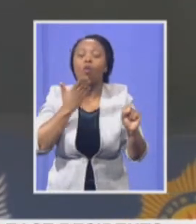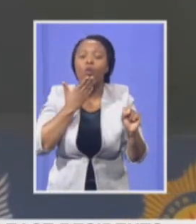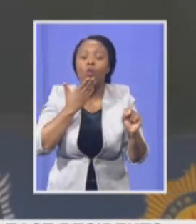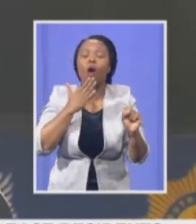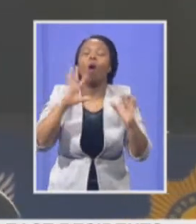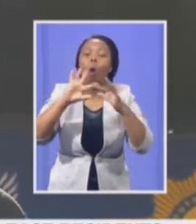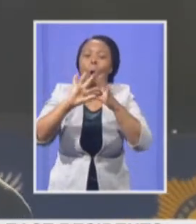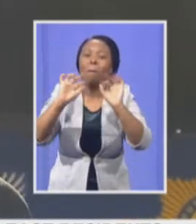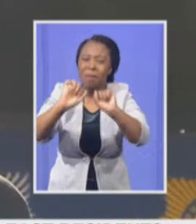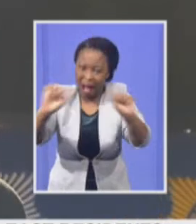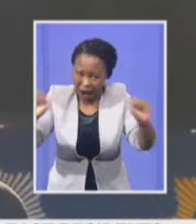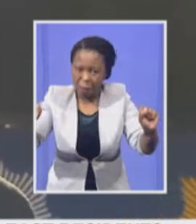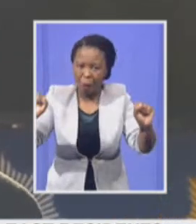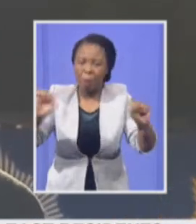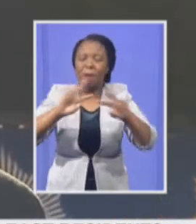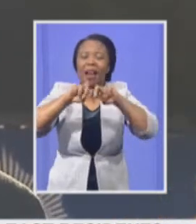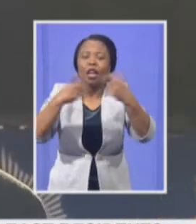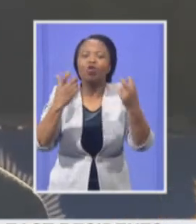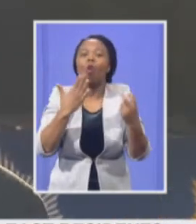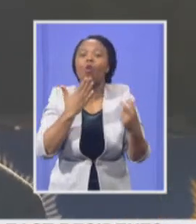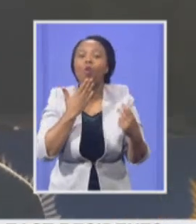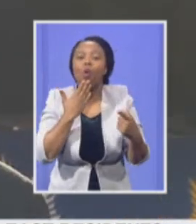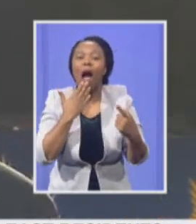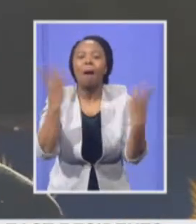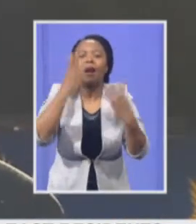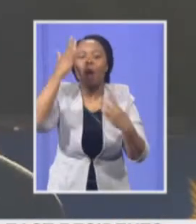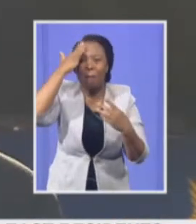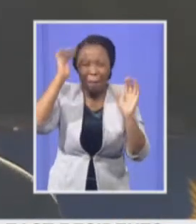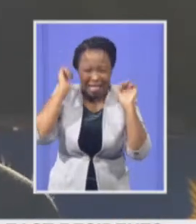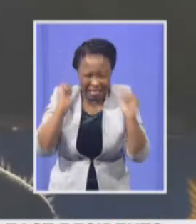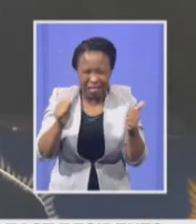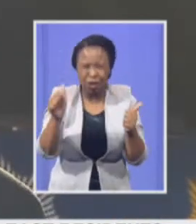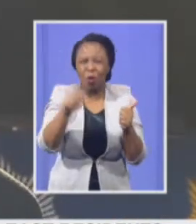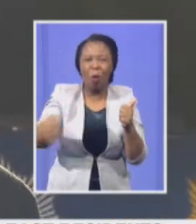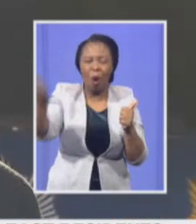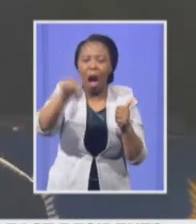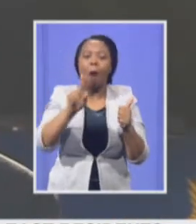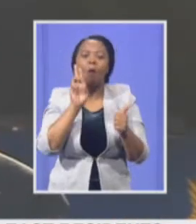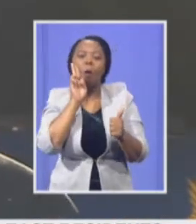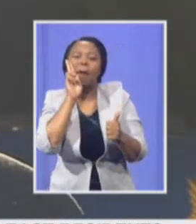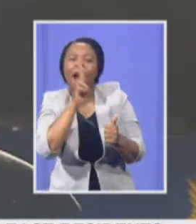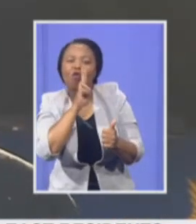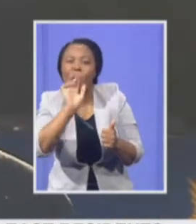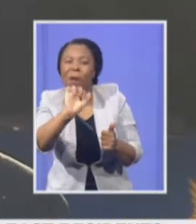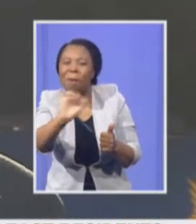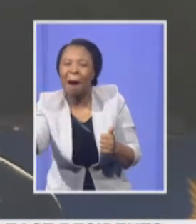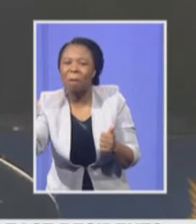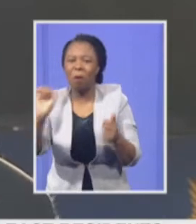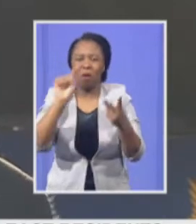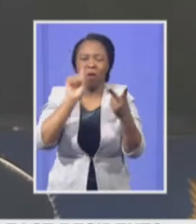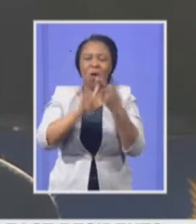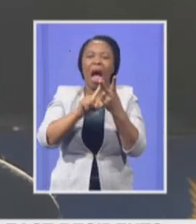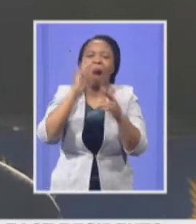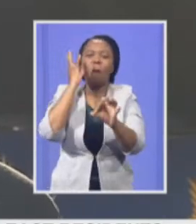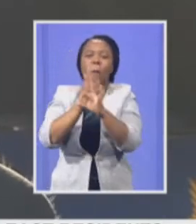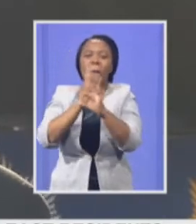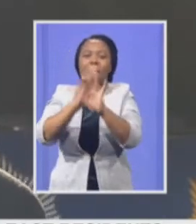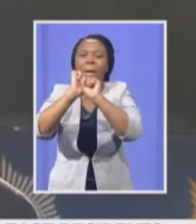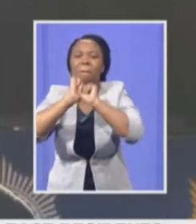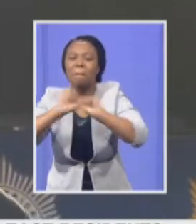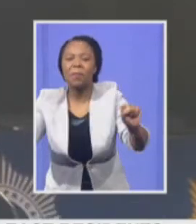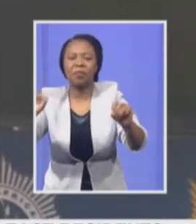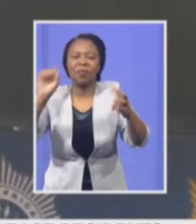emzinyabo, bareshwa abantu ababaziyo, bareshwa womalume, bareshwa wobaba,